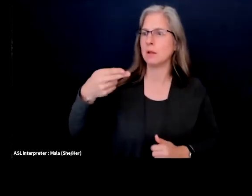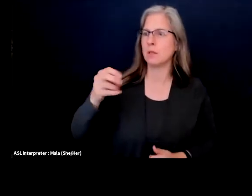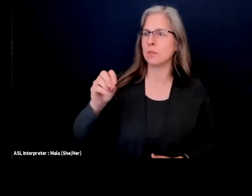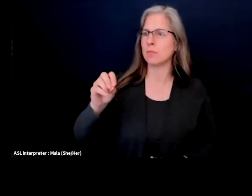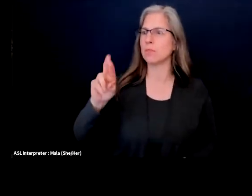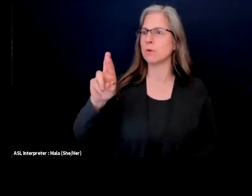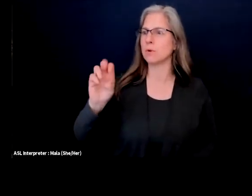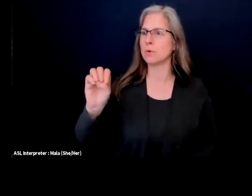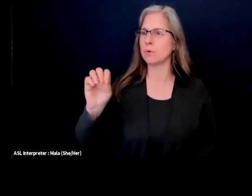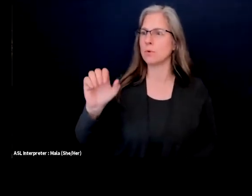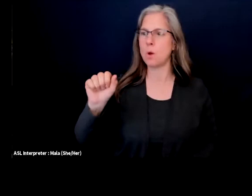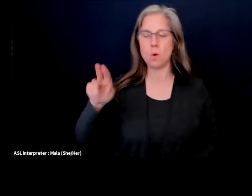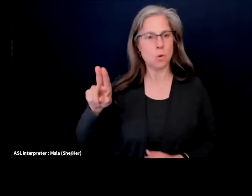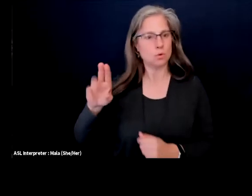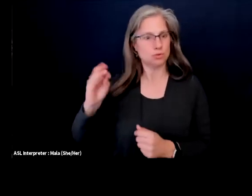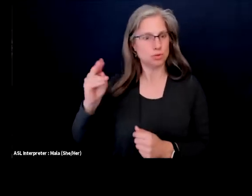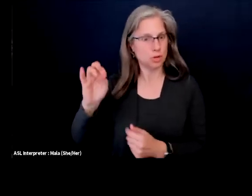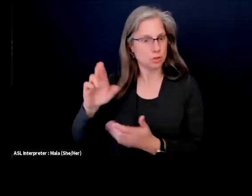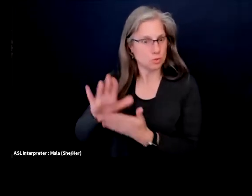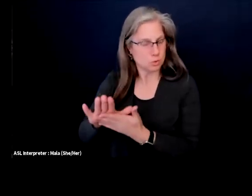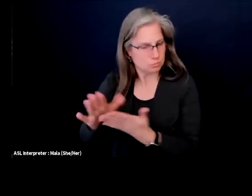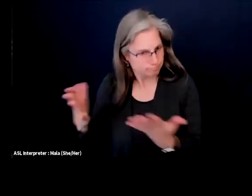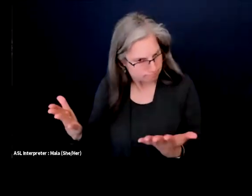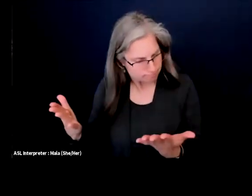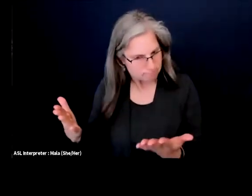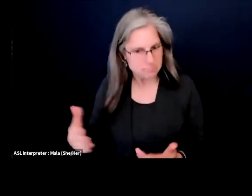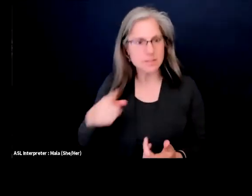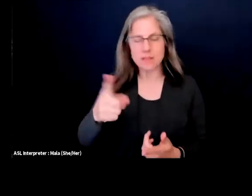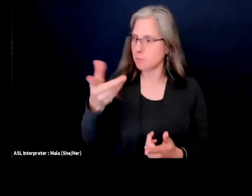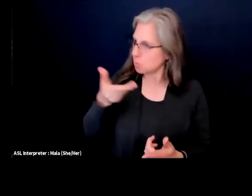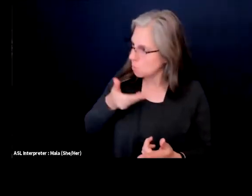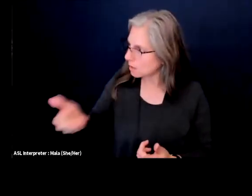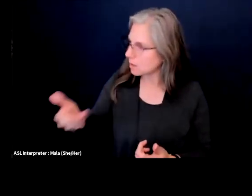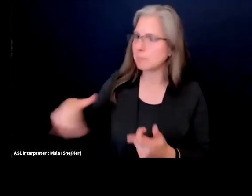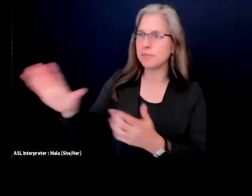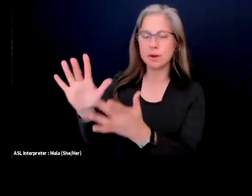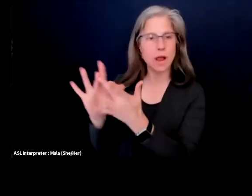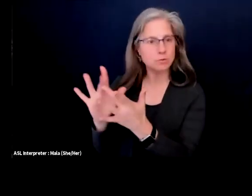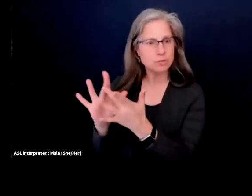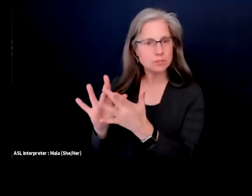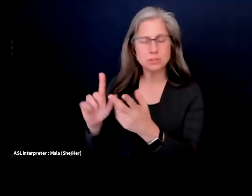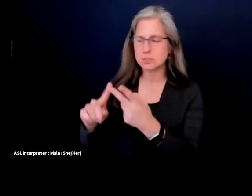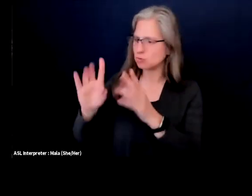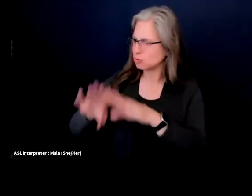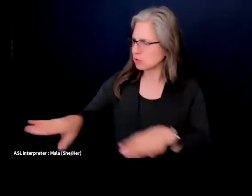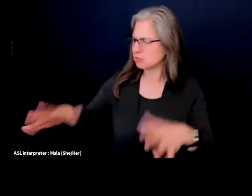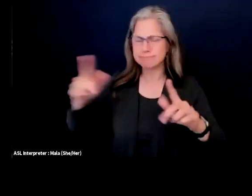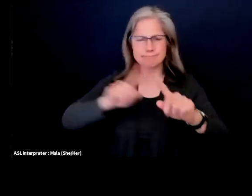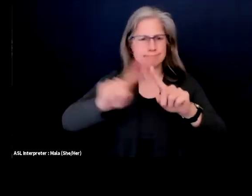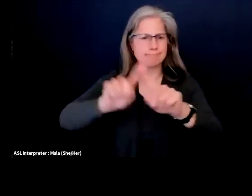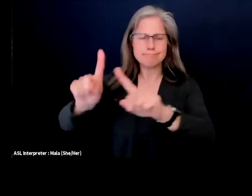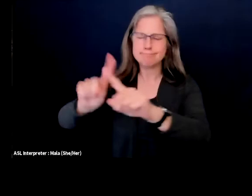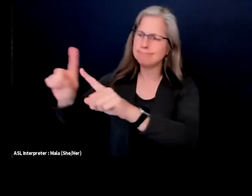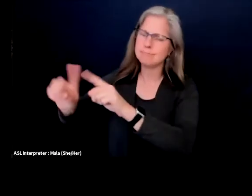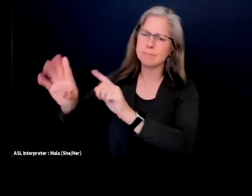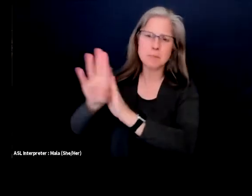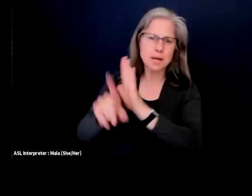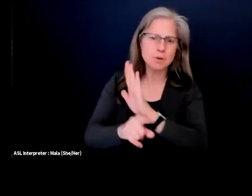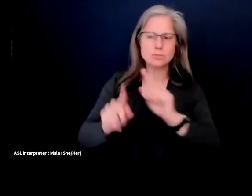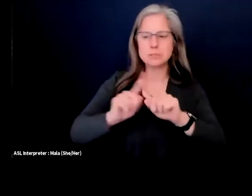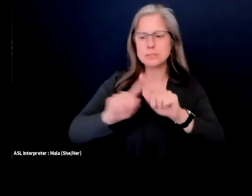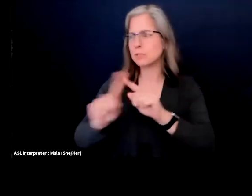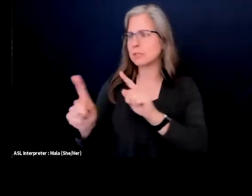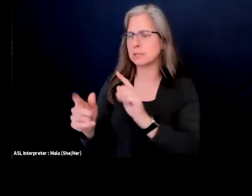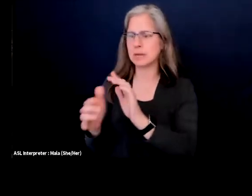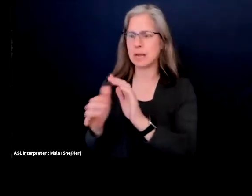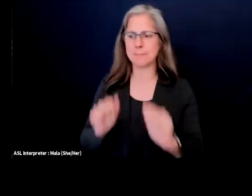English. And they have been welcomed by Thoreau's outreach. The children have all different backgrounds and abilities and would benefit